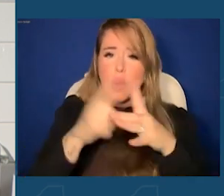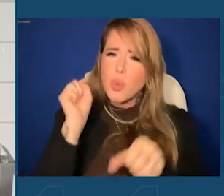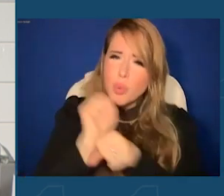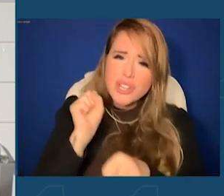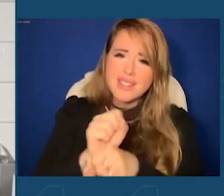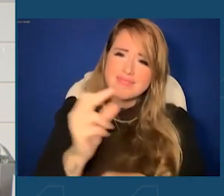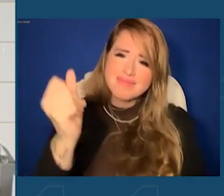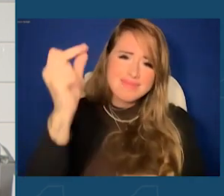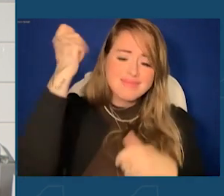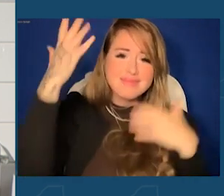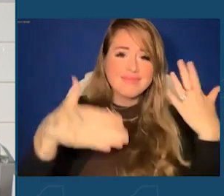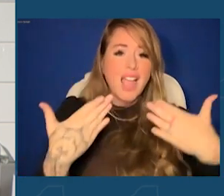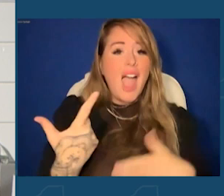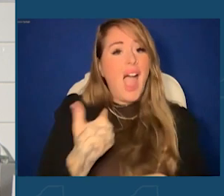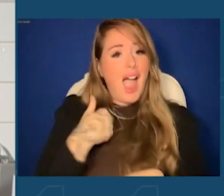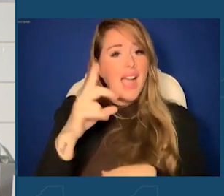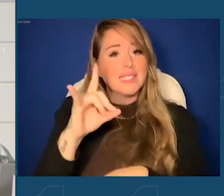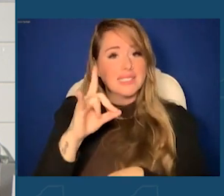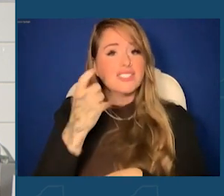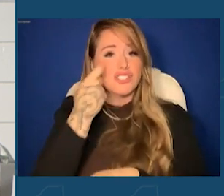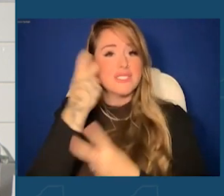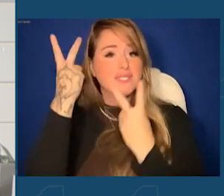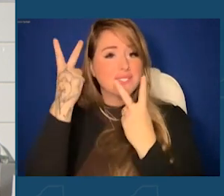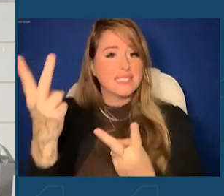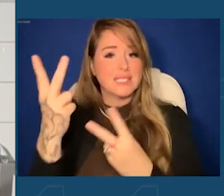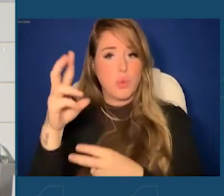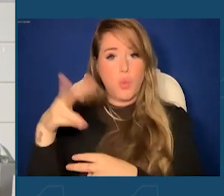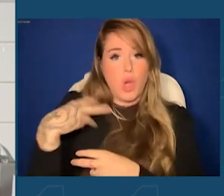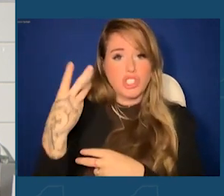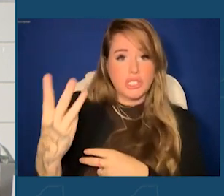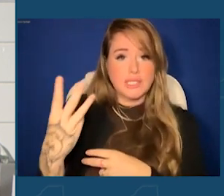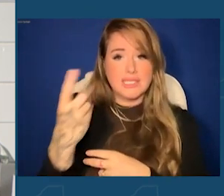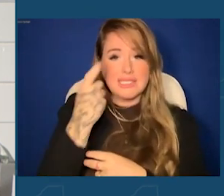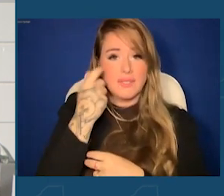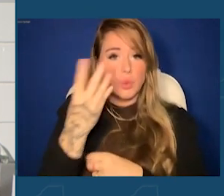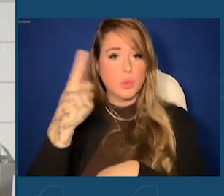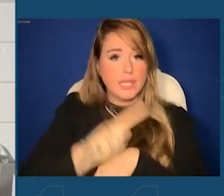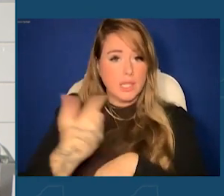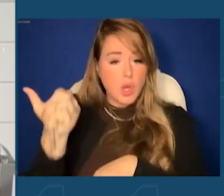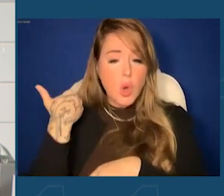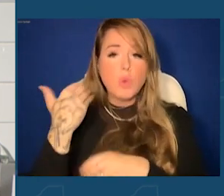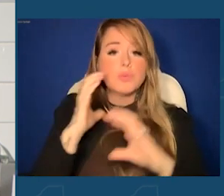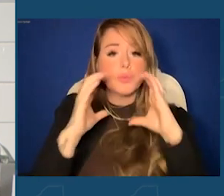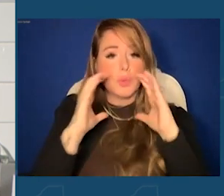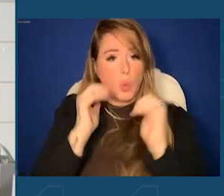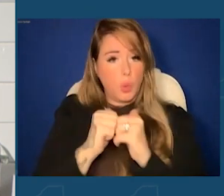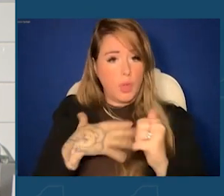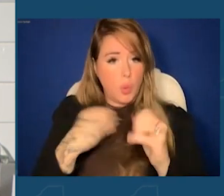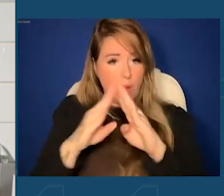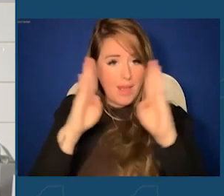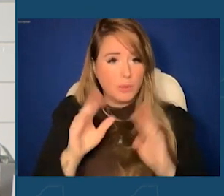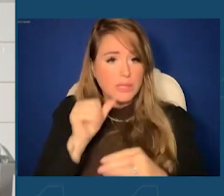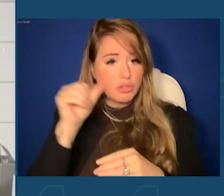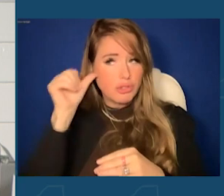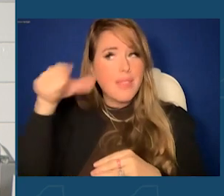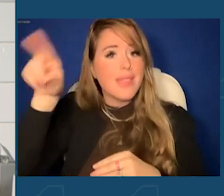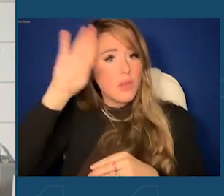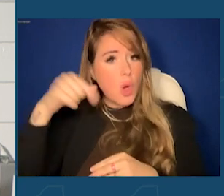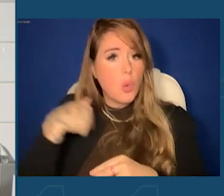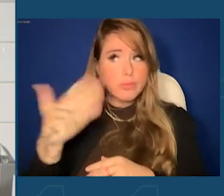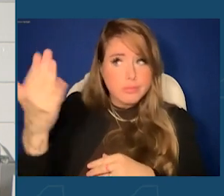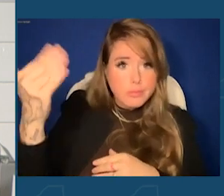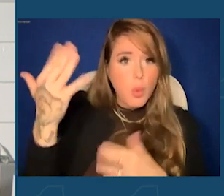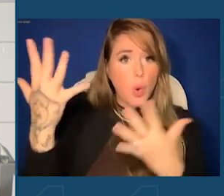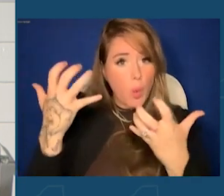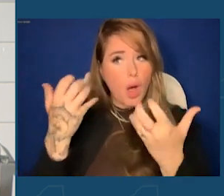I visited Washington again just a few days ago, in constant communication yesterday with the White House. They know what we need.